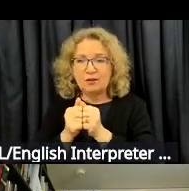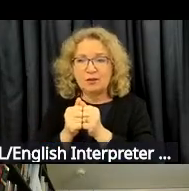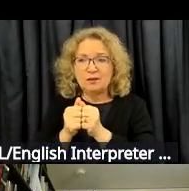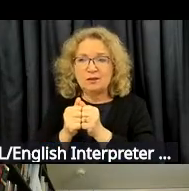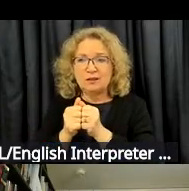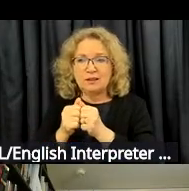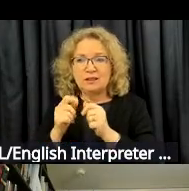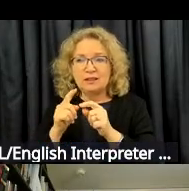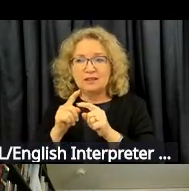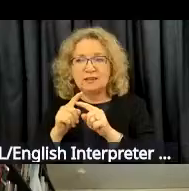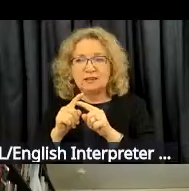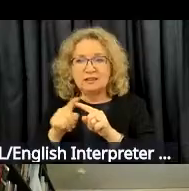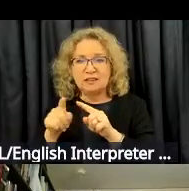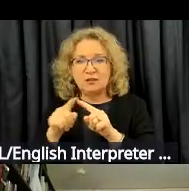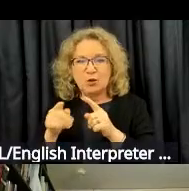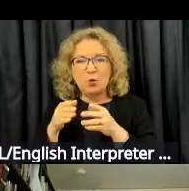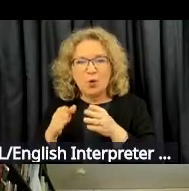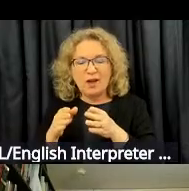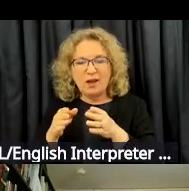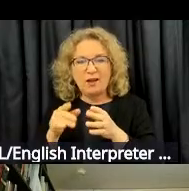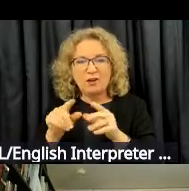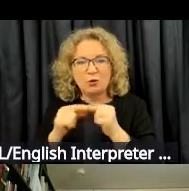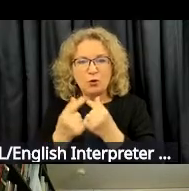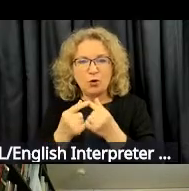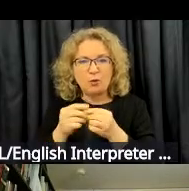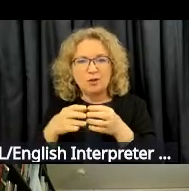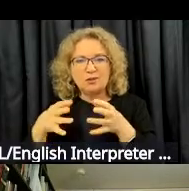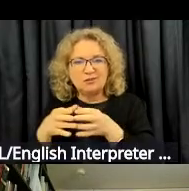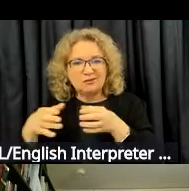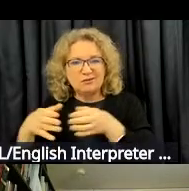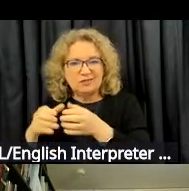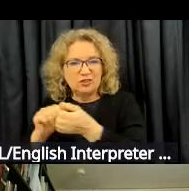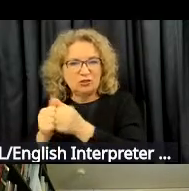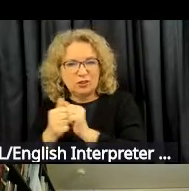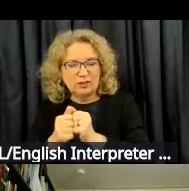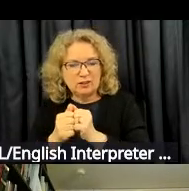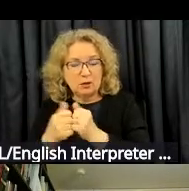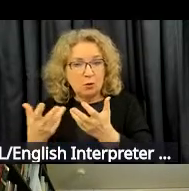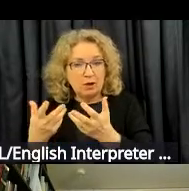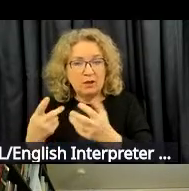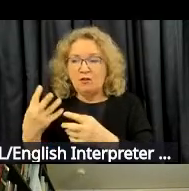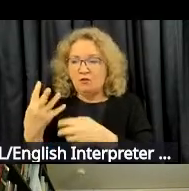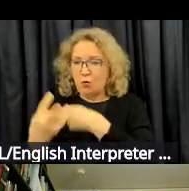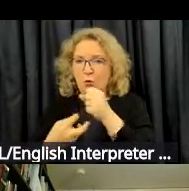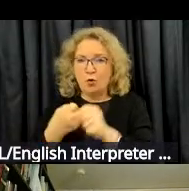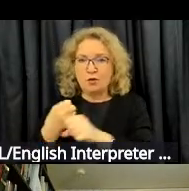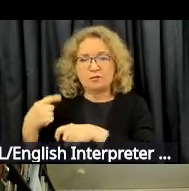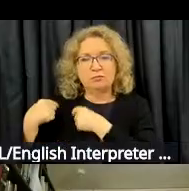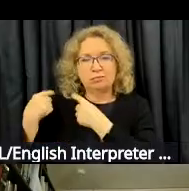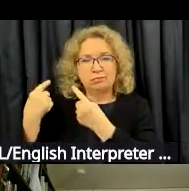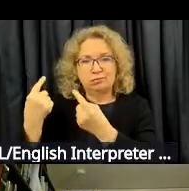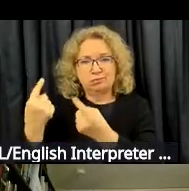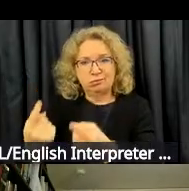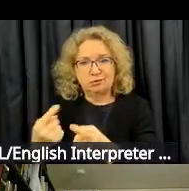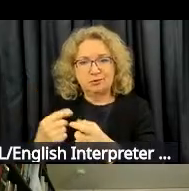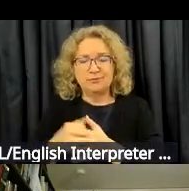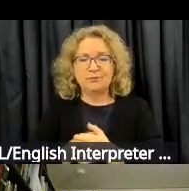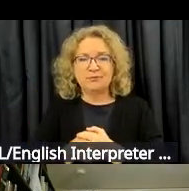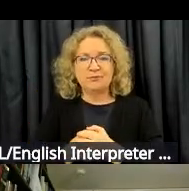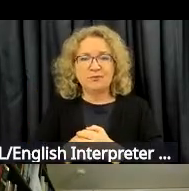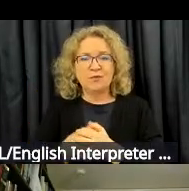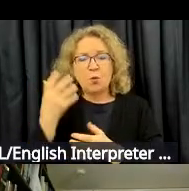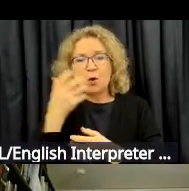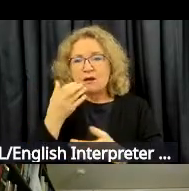different iterations for 4 years. So an enormous thank you and